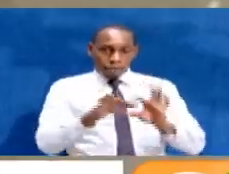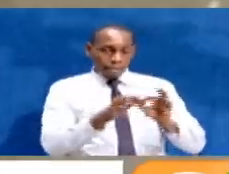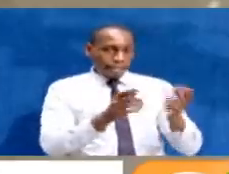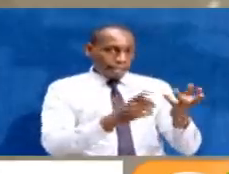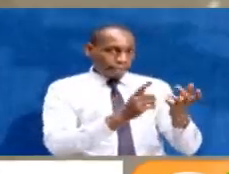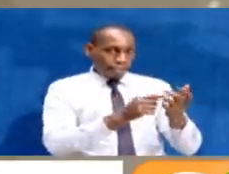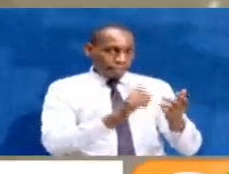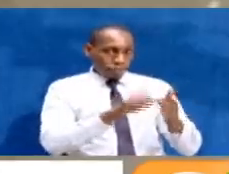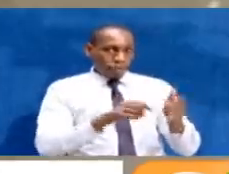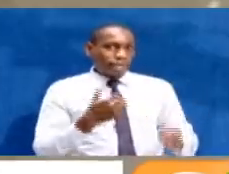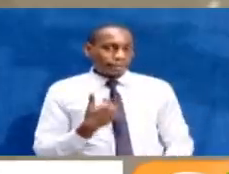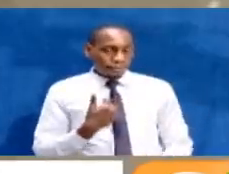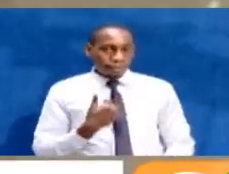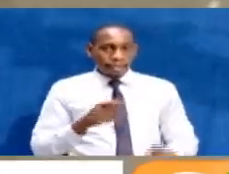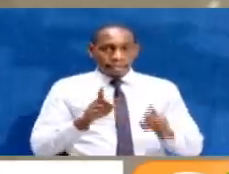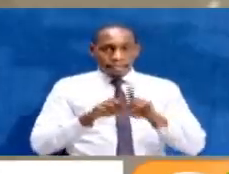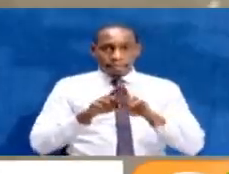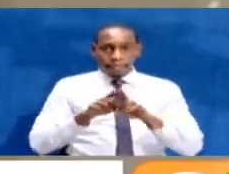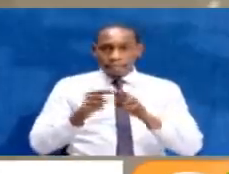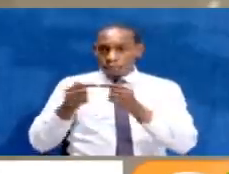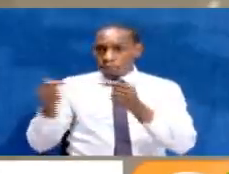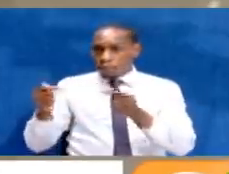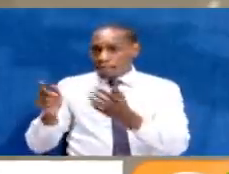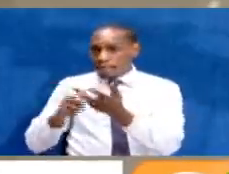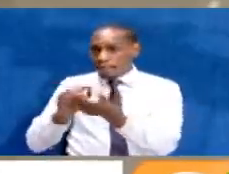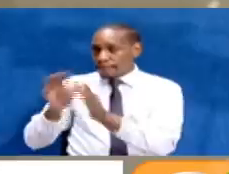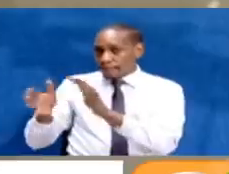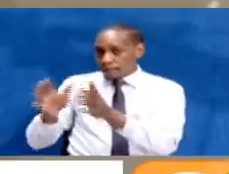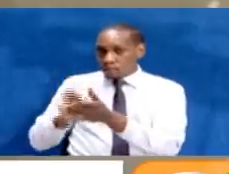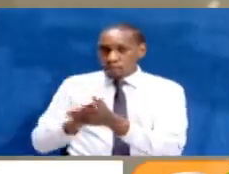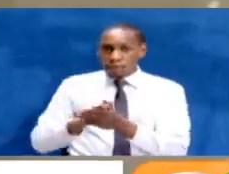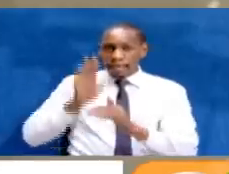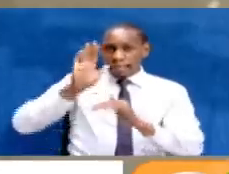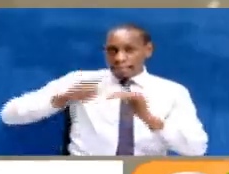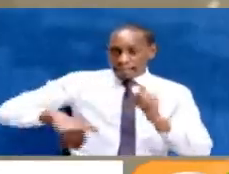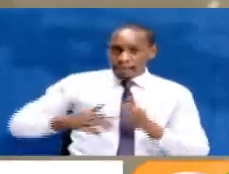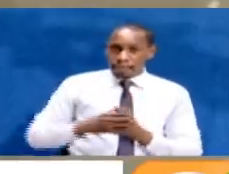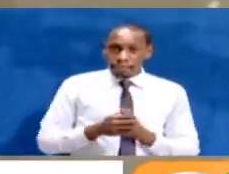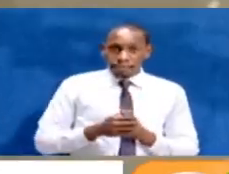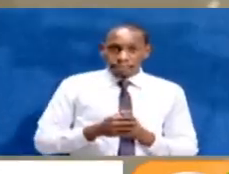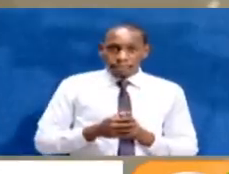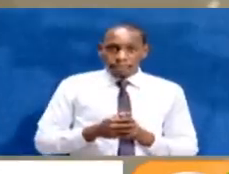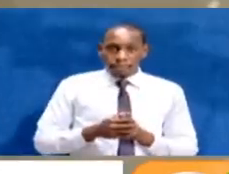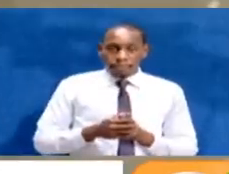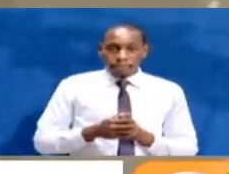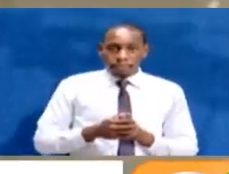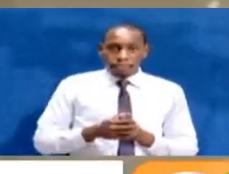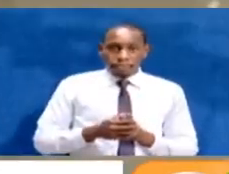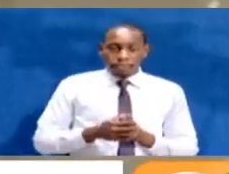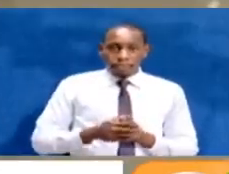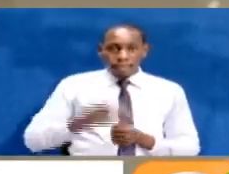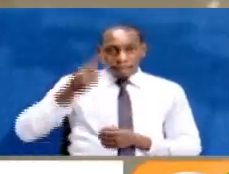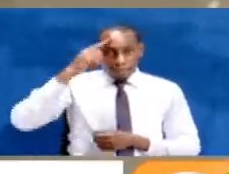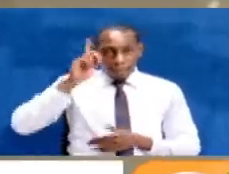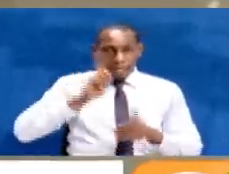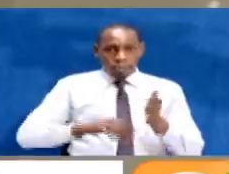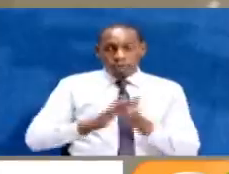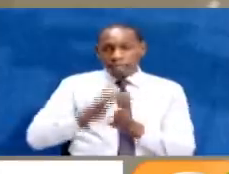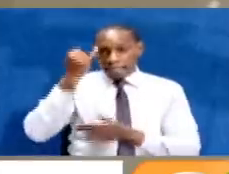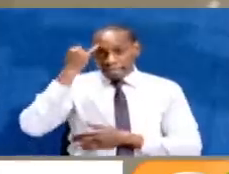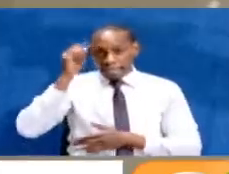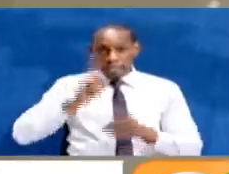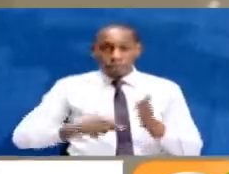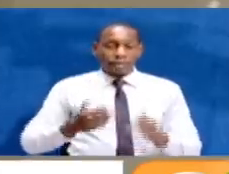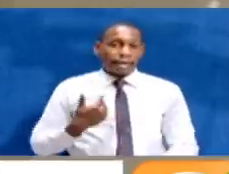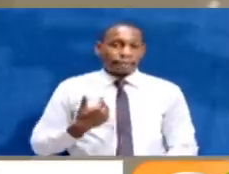are their numbers? And what will be their opponents' numbers? As opposed to, what are the principles? What are the policies? What are the